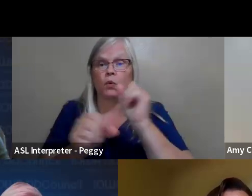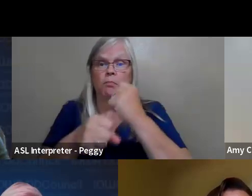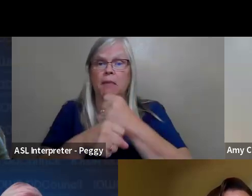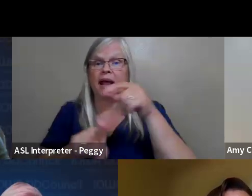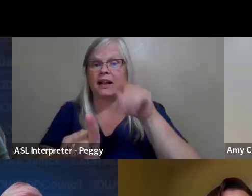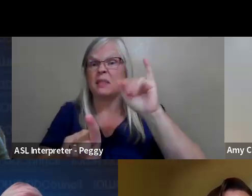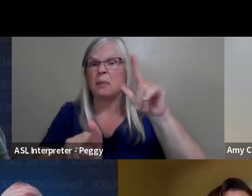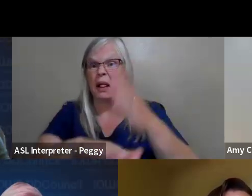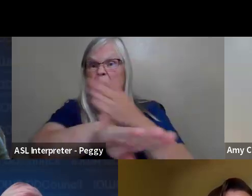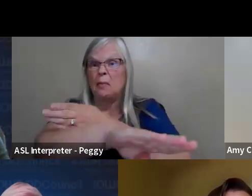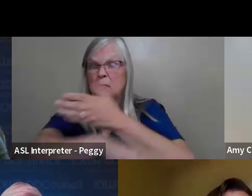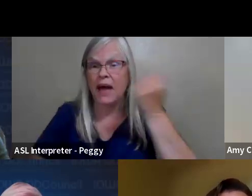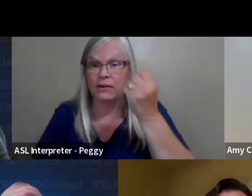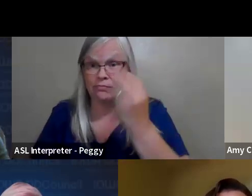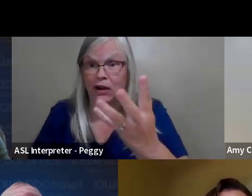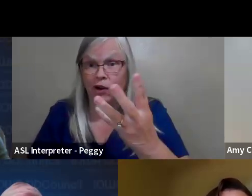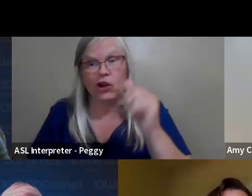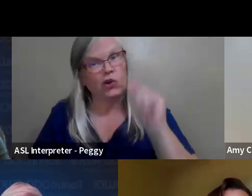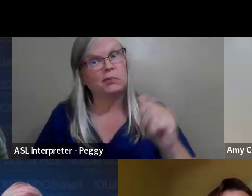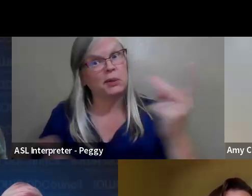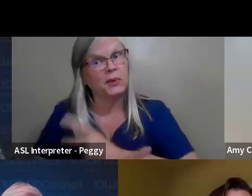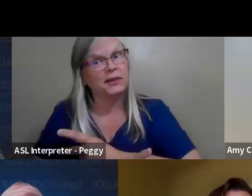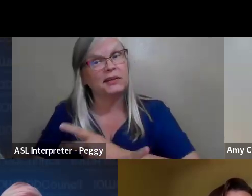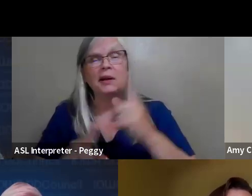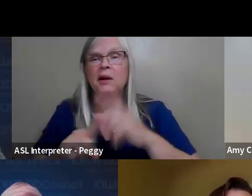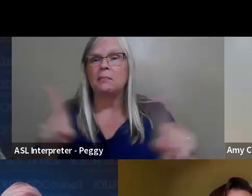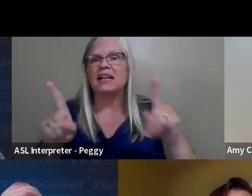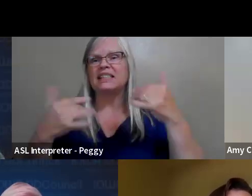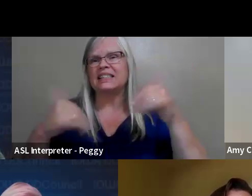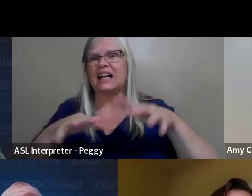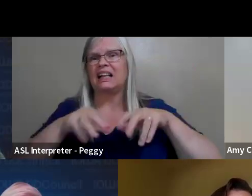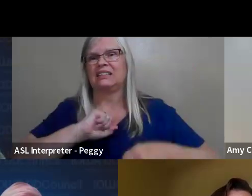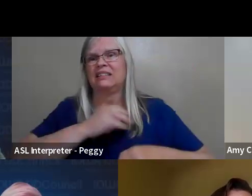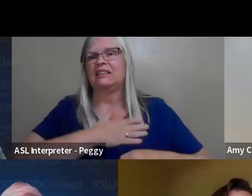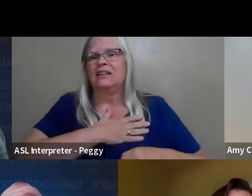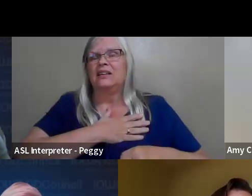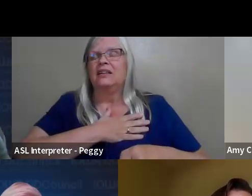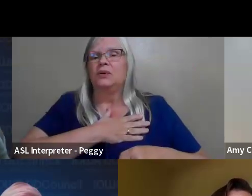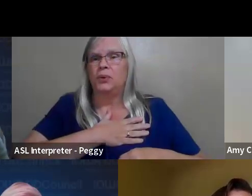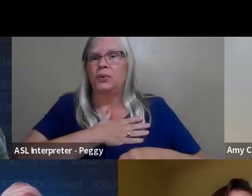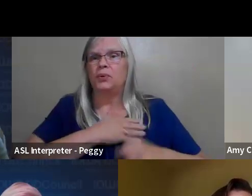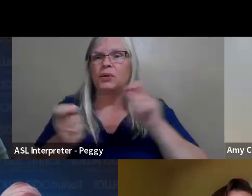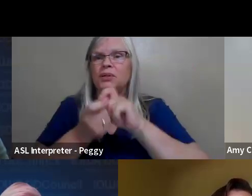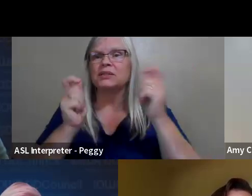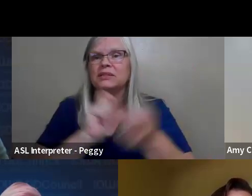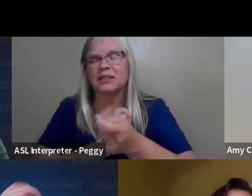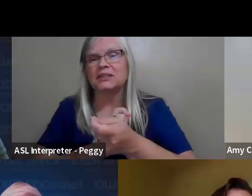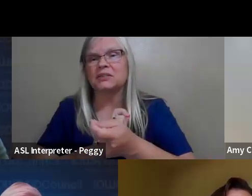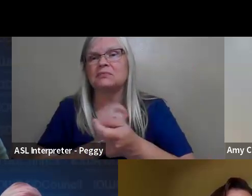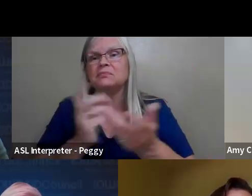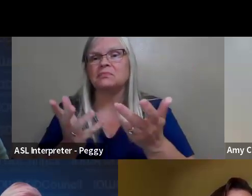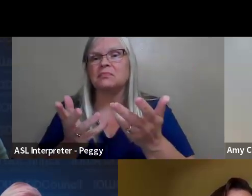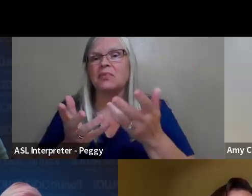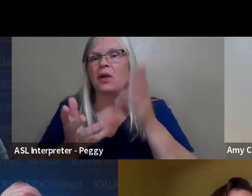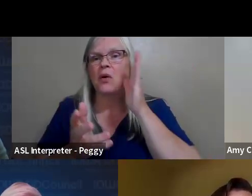better, believe it or not. It could have been a lot worse, but it's still devastating because of the changes it makes, which